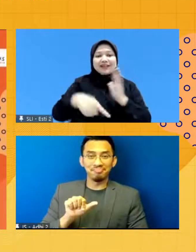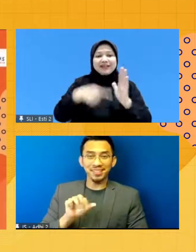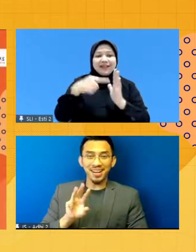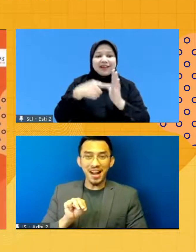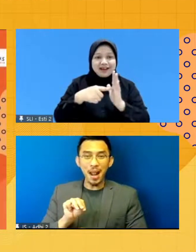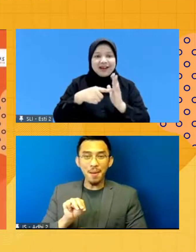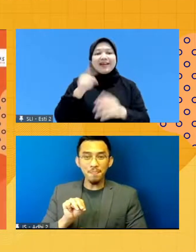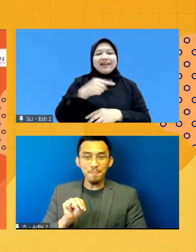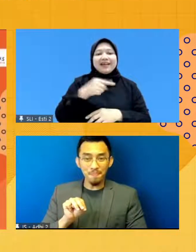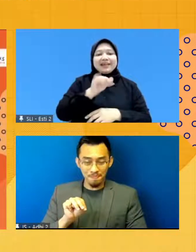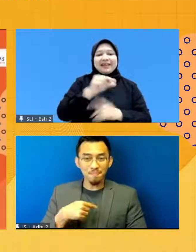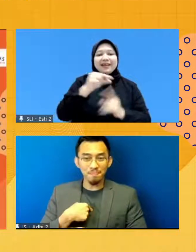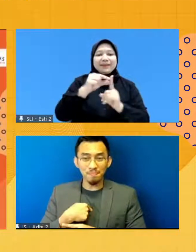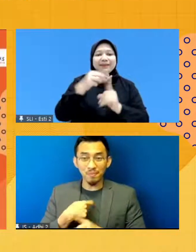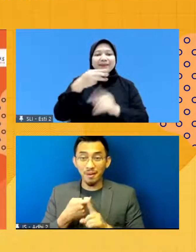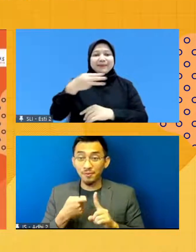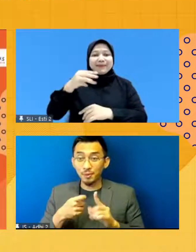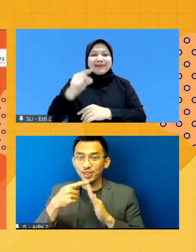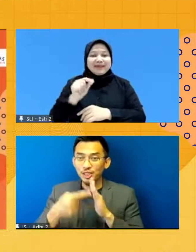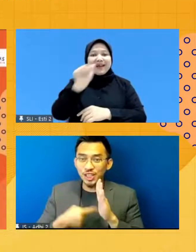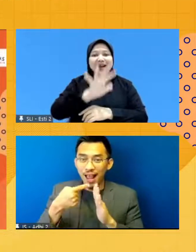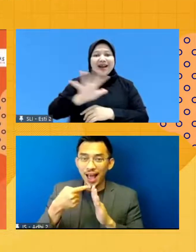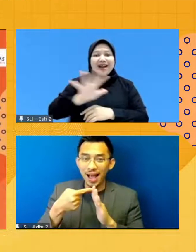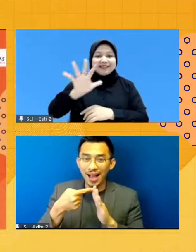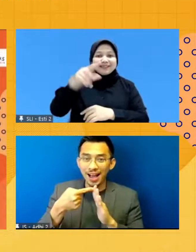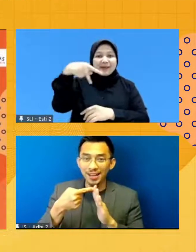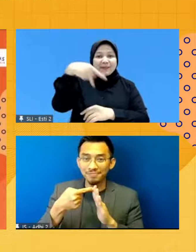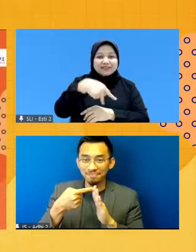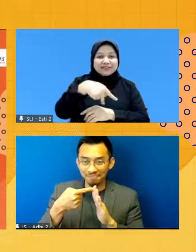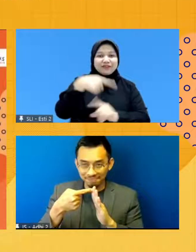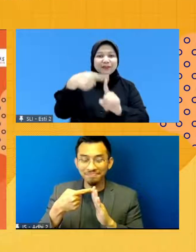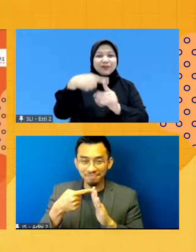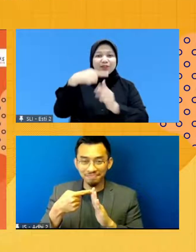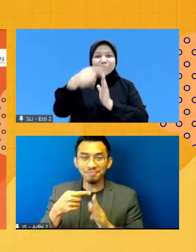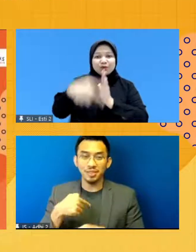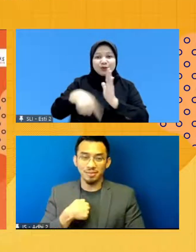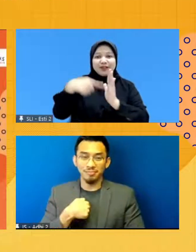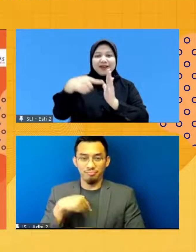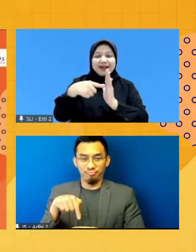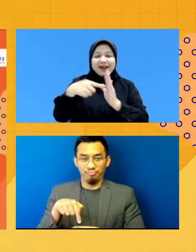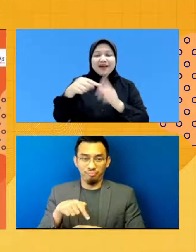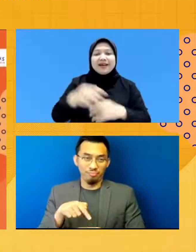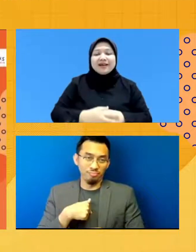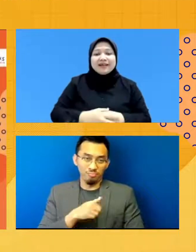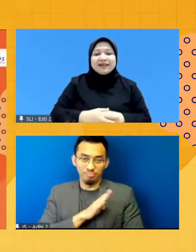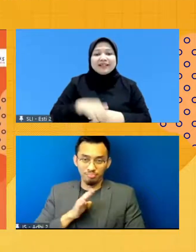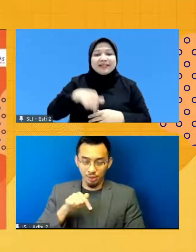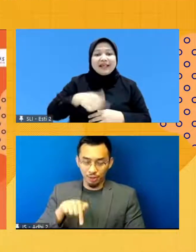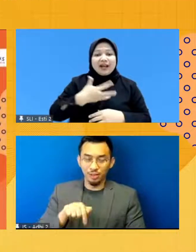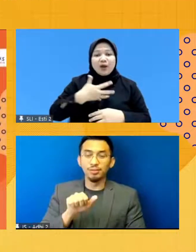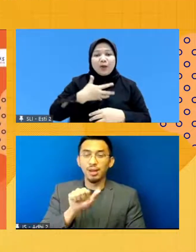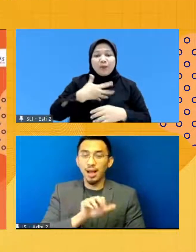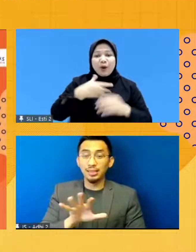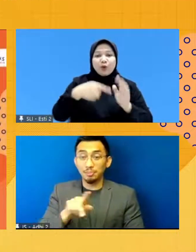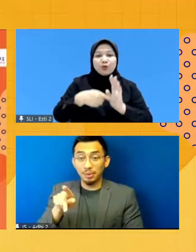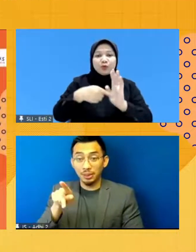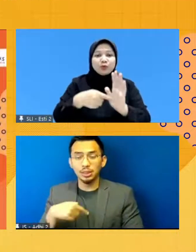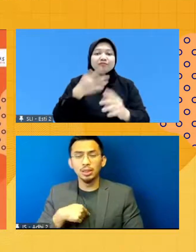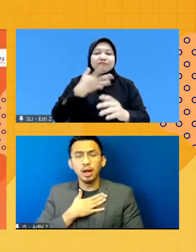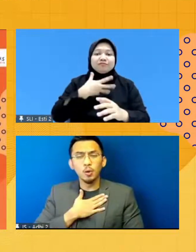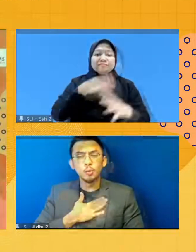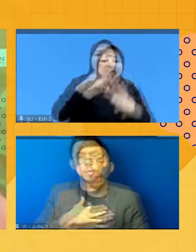have presentations to show. So basically, I will talk to you guys today about this